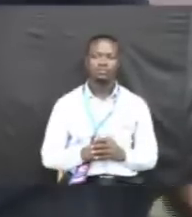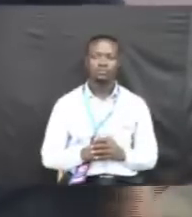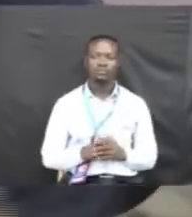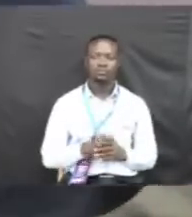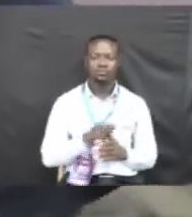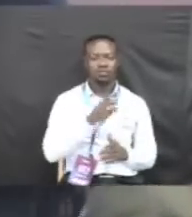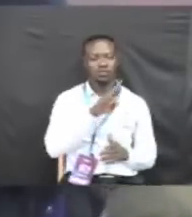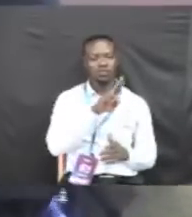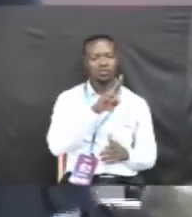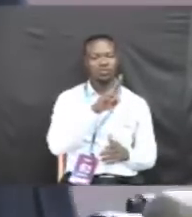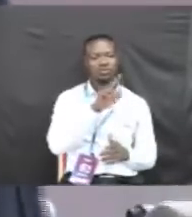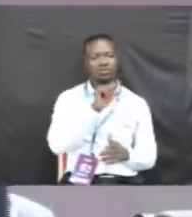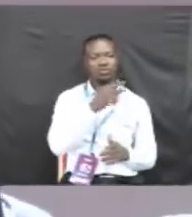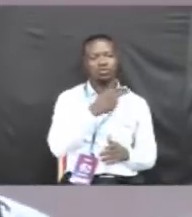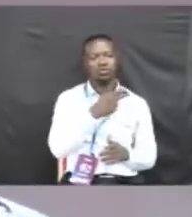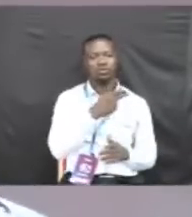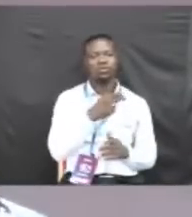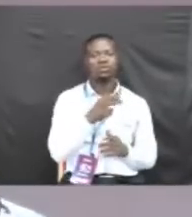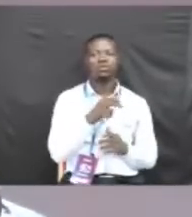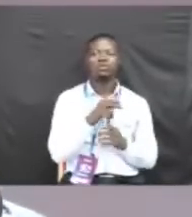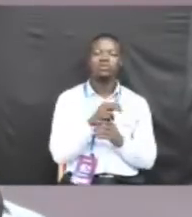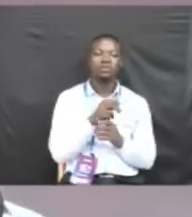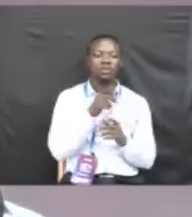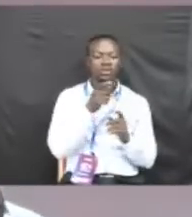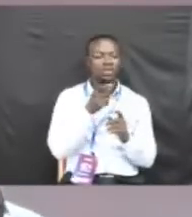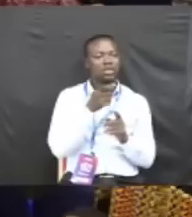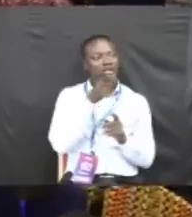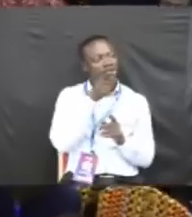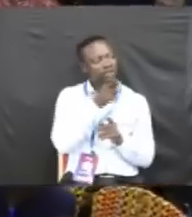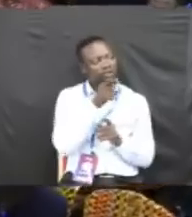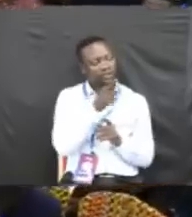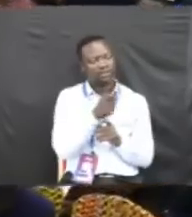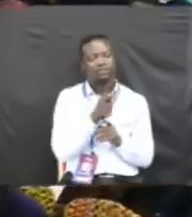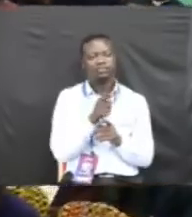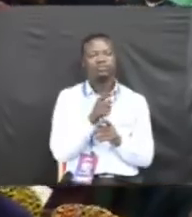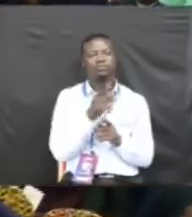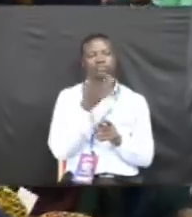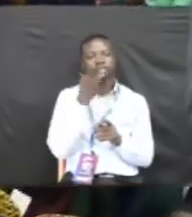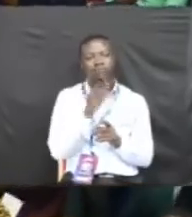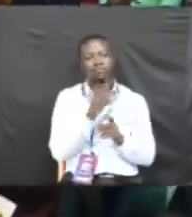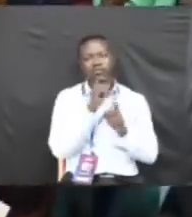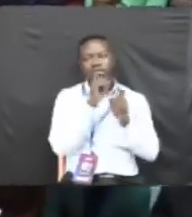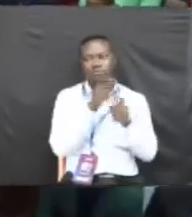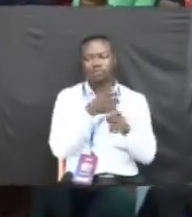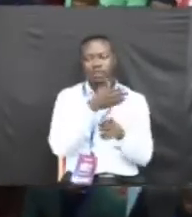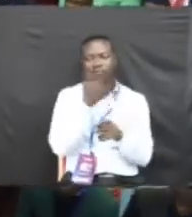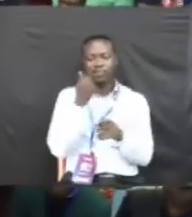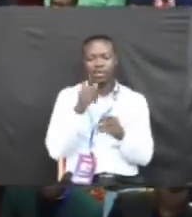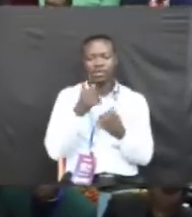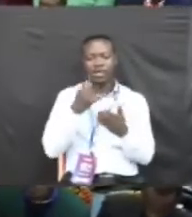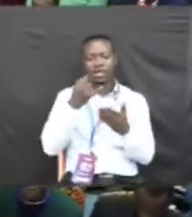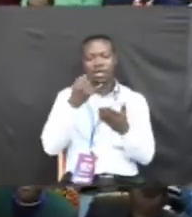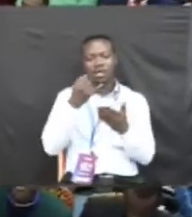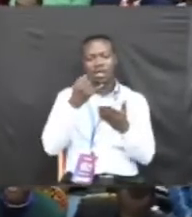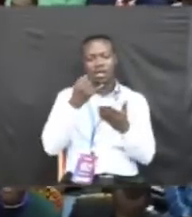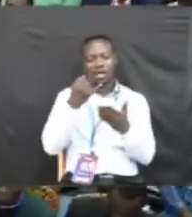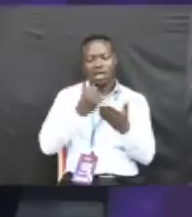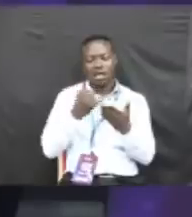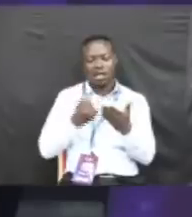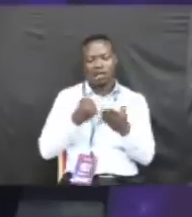Sister Ruth Akaji of BCAR was a best artist of the year